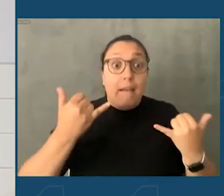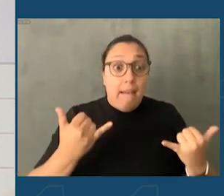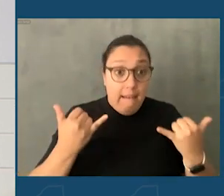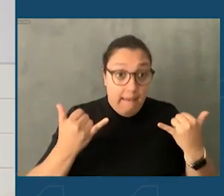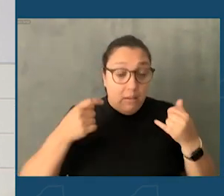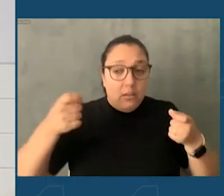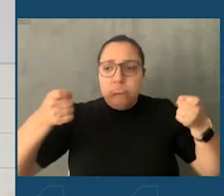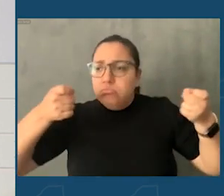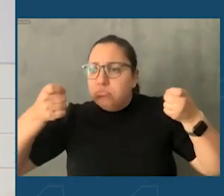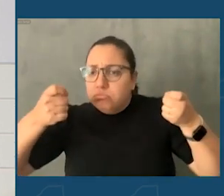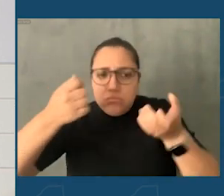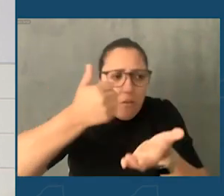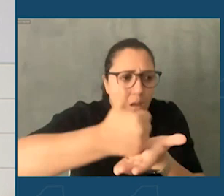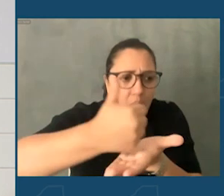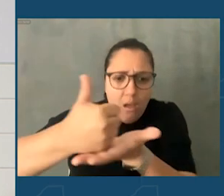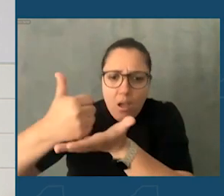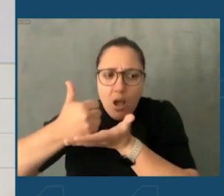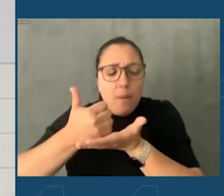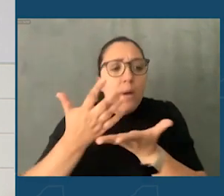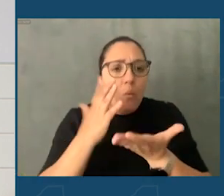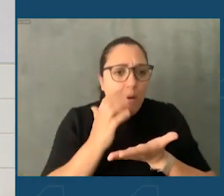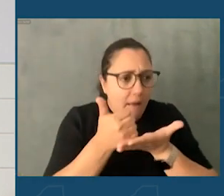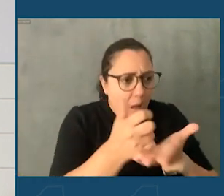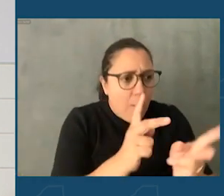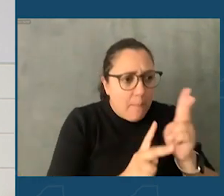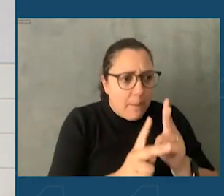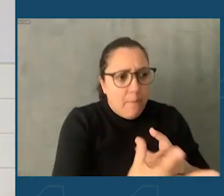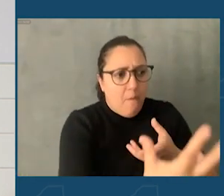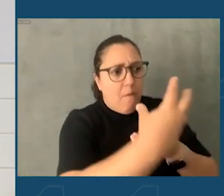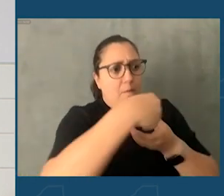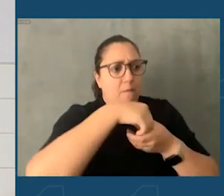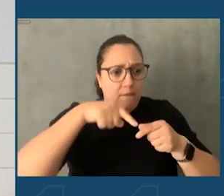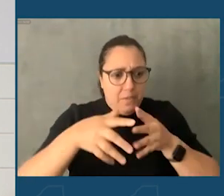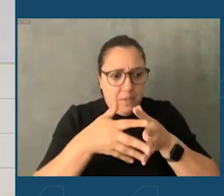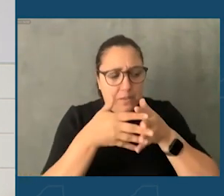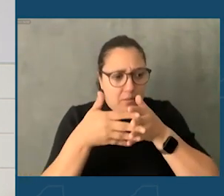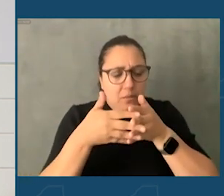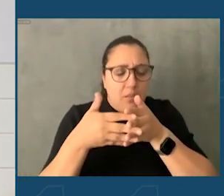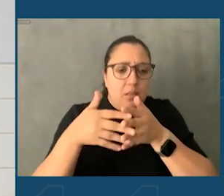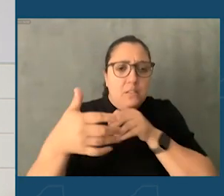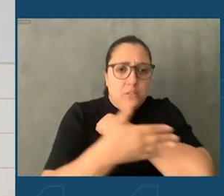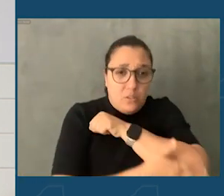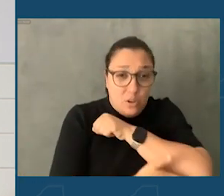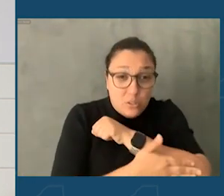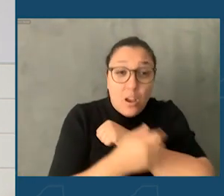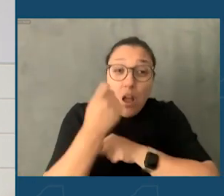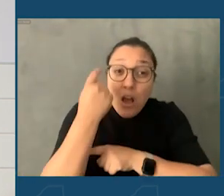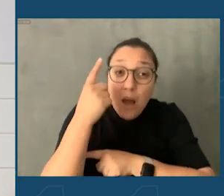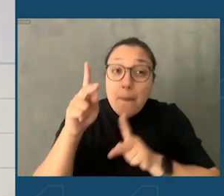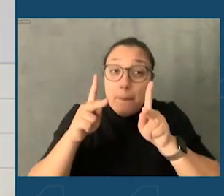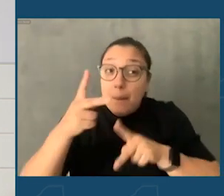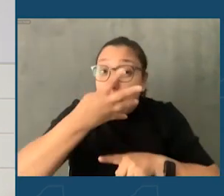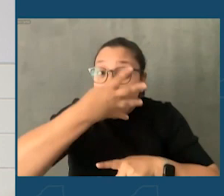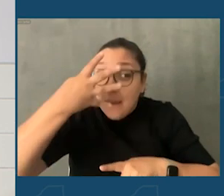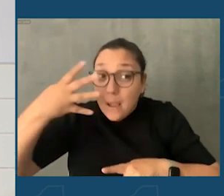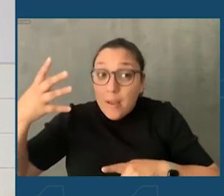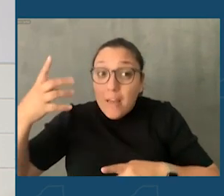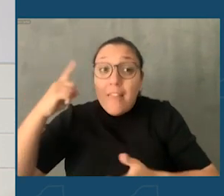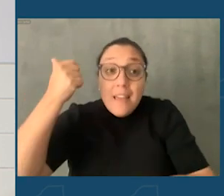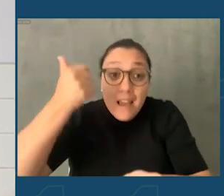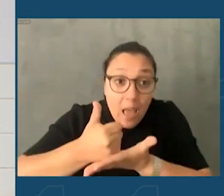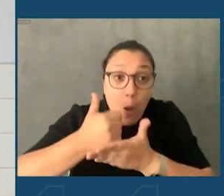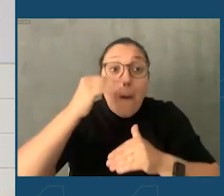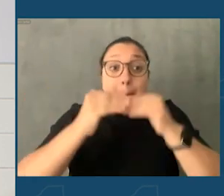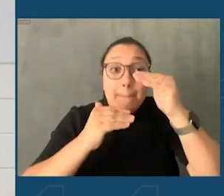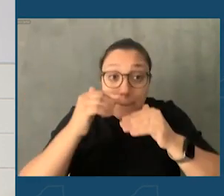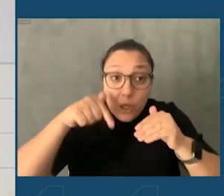offer. Our immigrants helped build this country. They helped generate